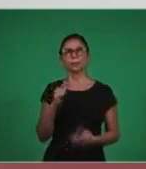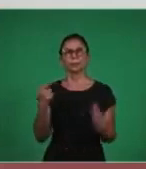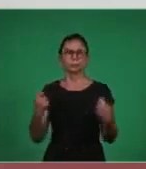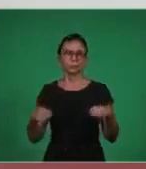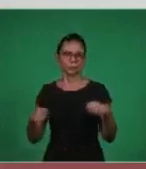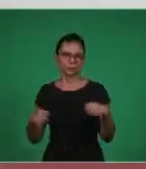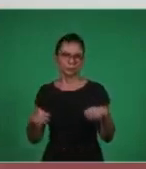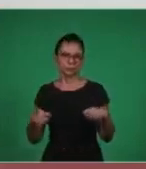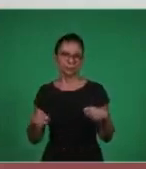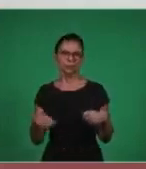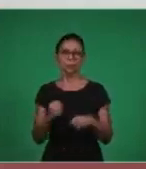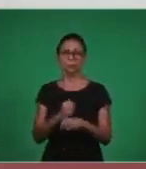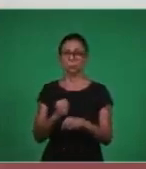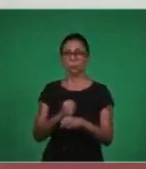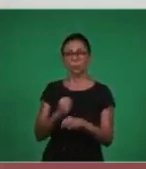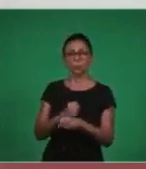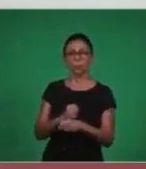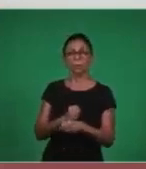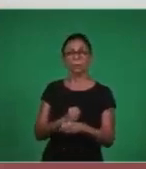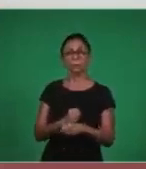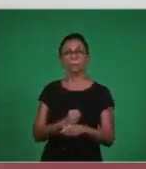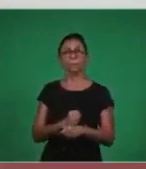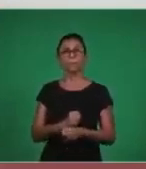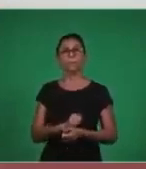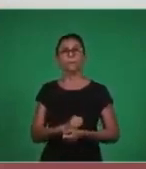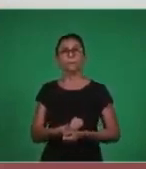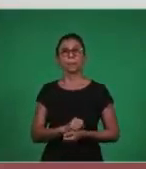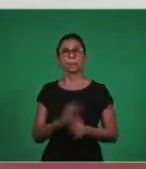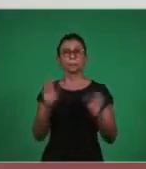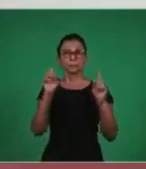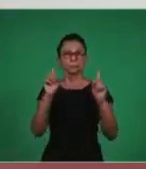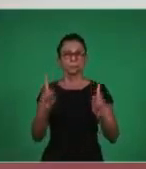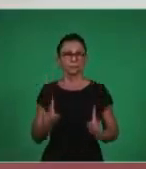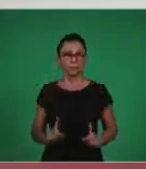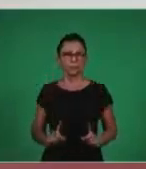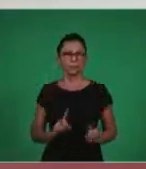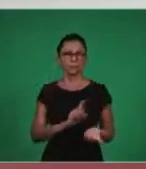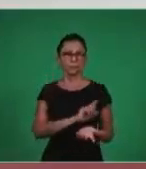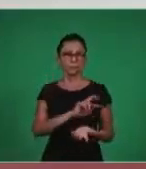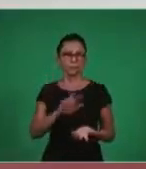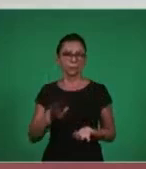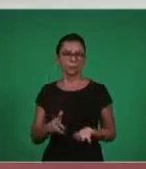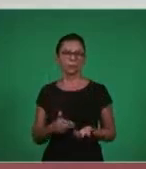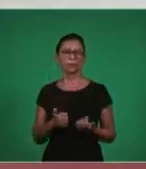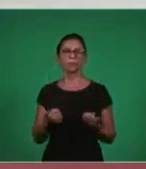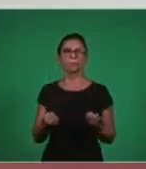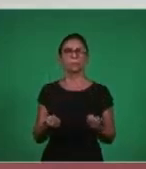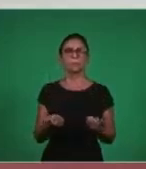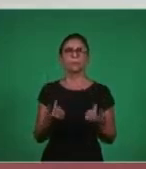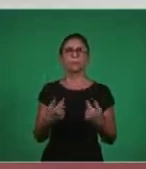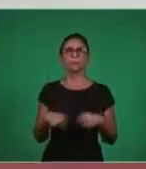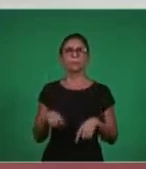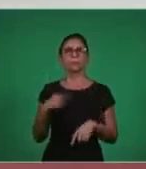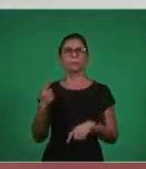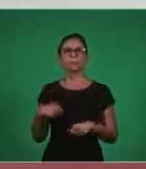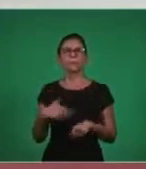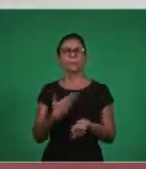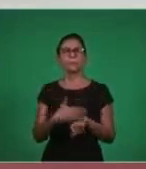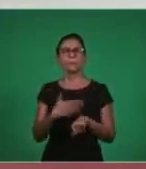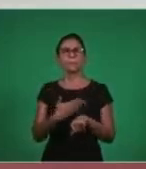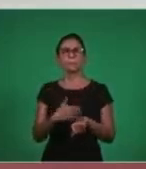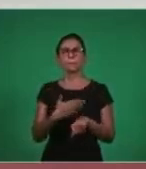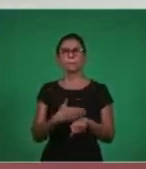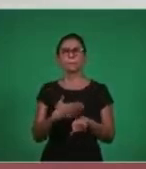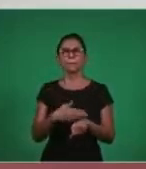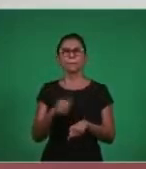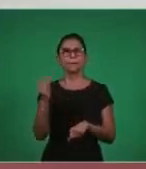of this need of the church, and that the understanding that we need to have to insert it, to